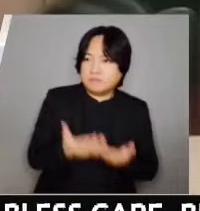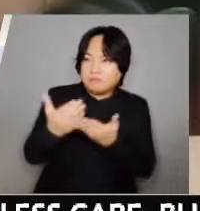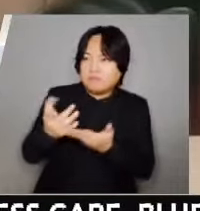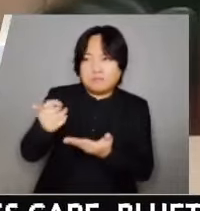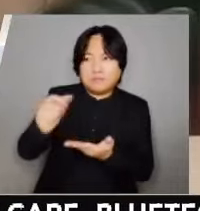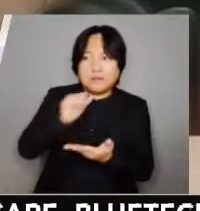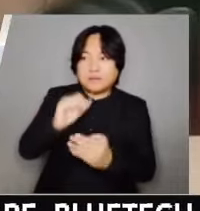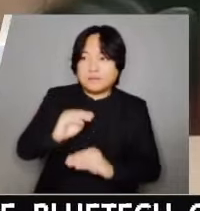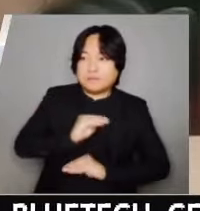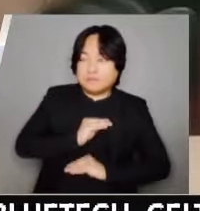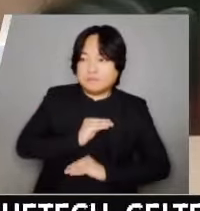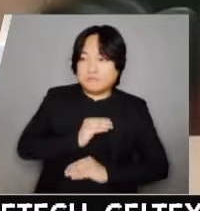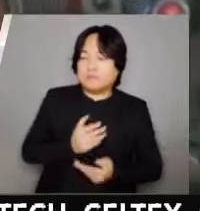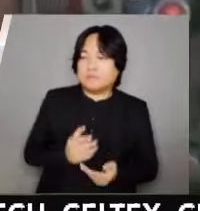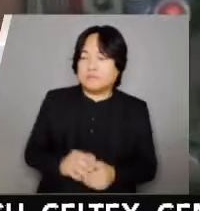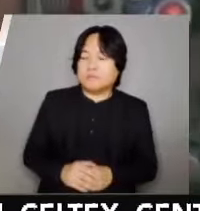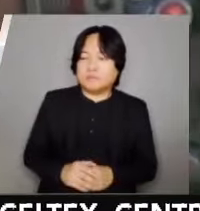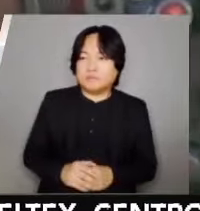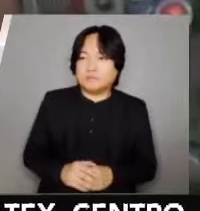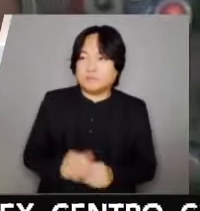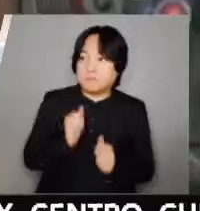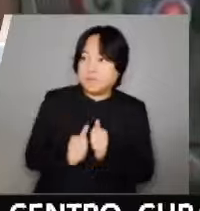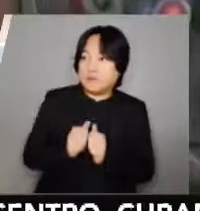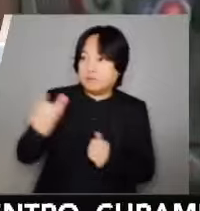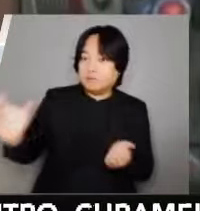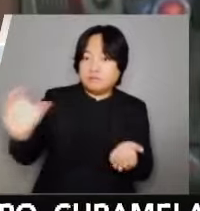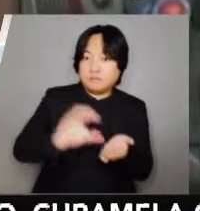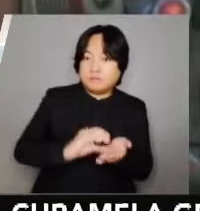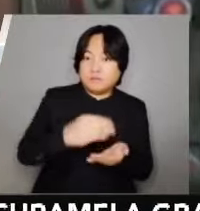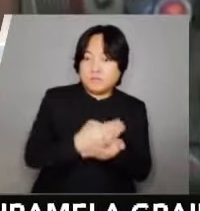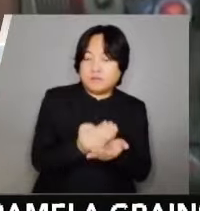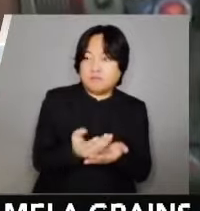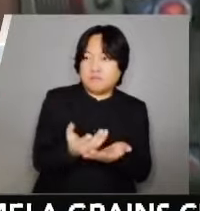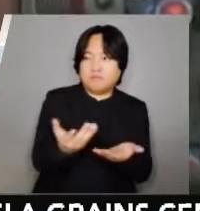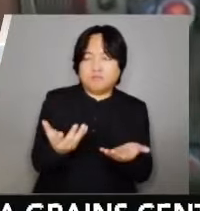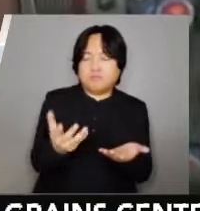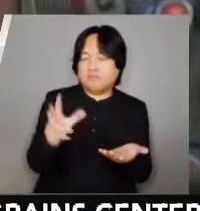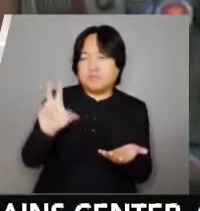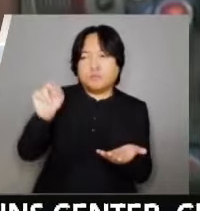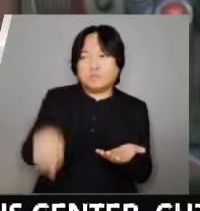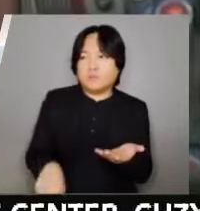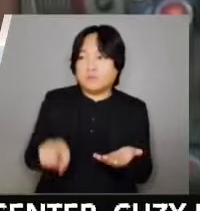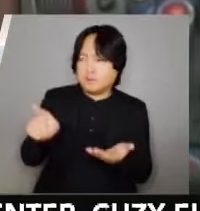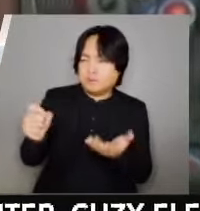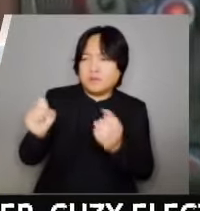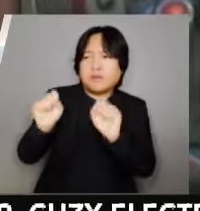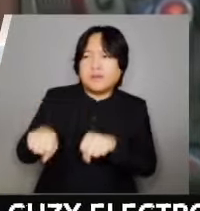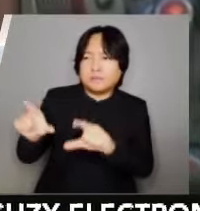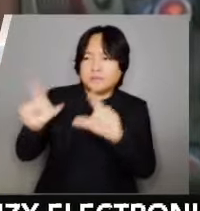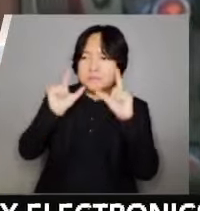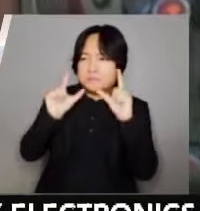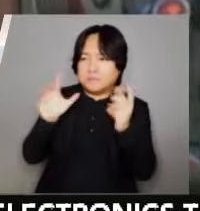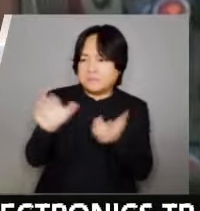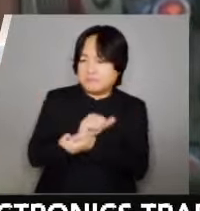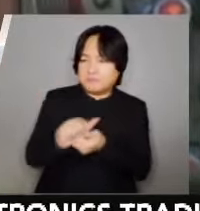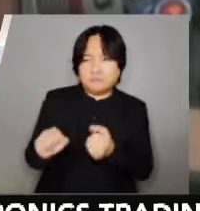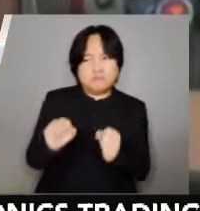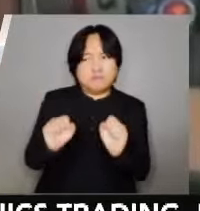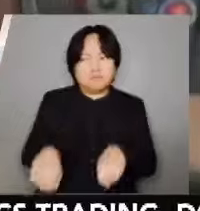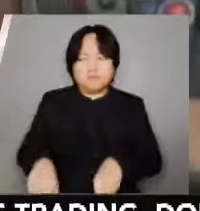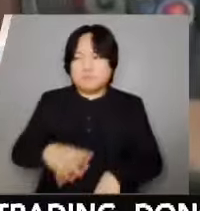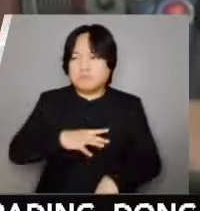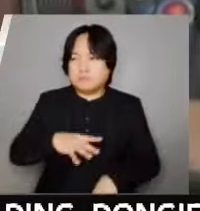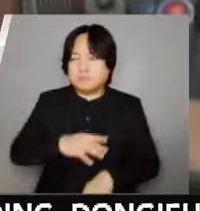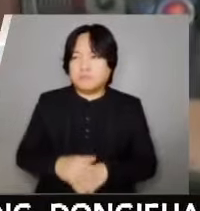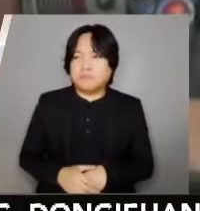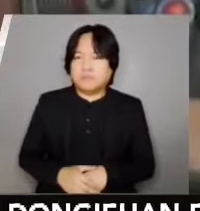means, huwag kayo magbigay ng budget. You may try to destroy me. You can skin me alive and throw my